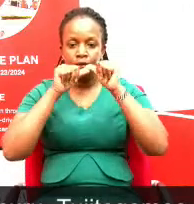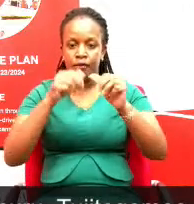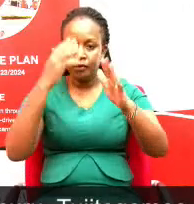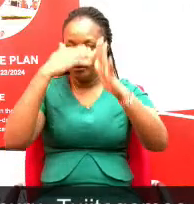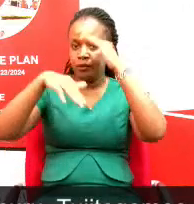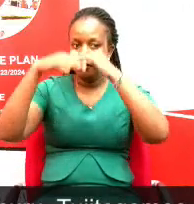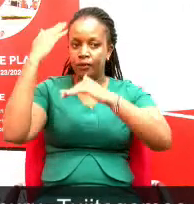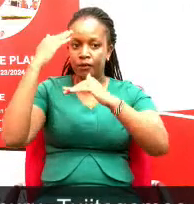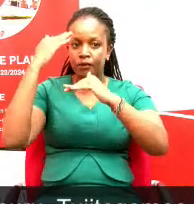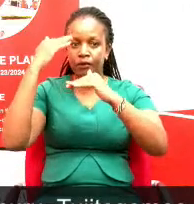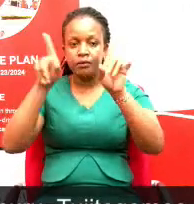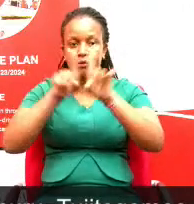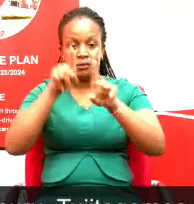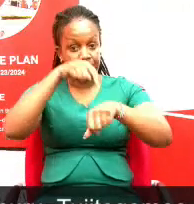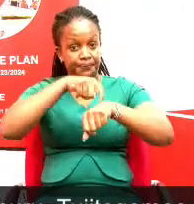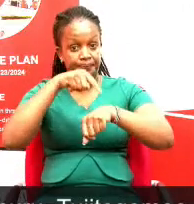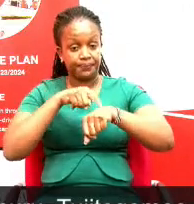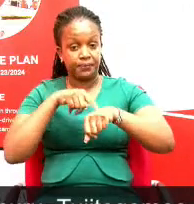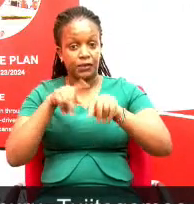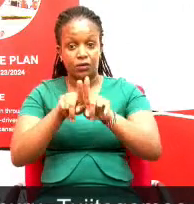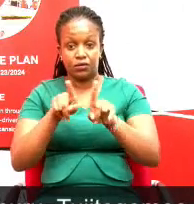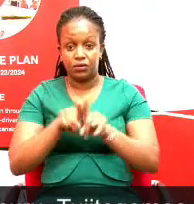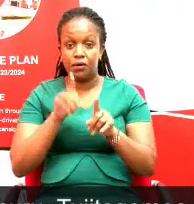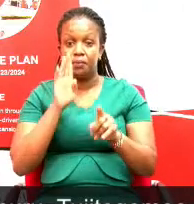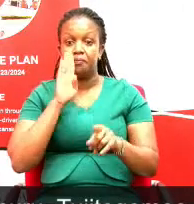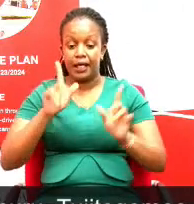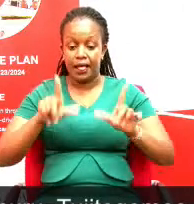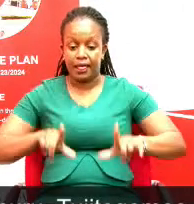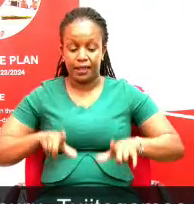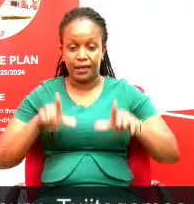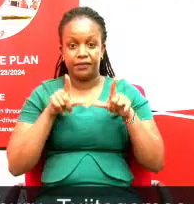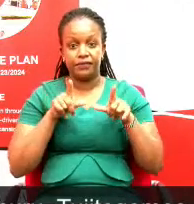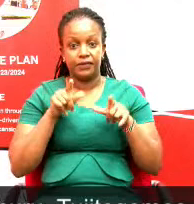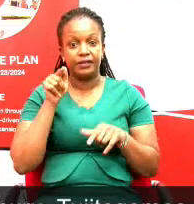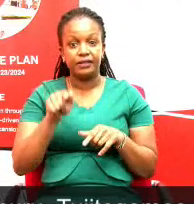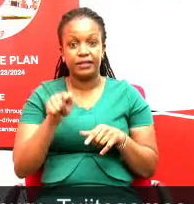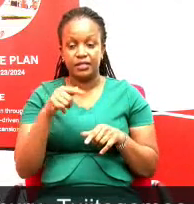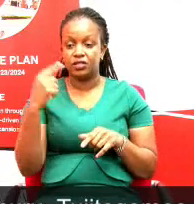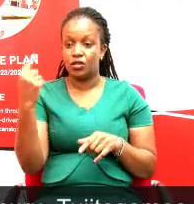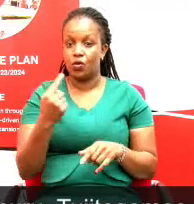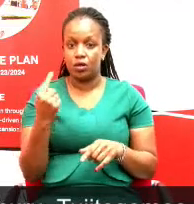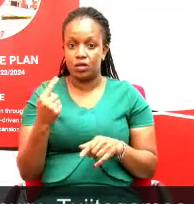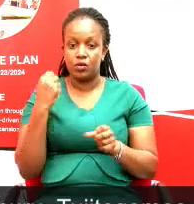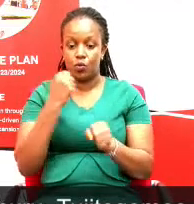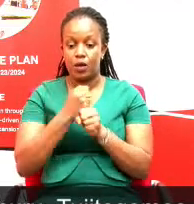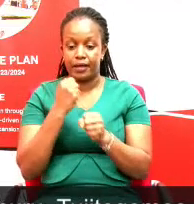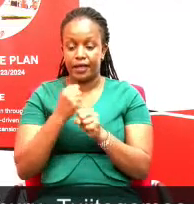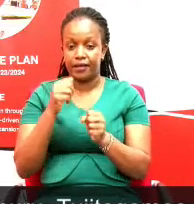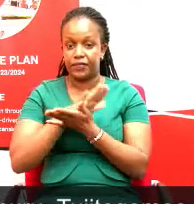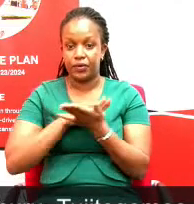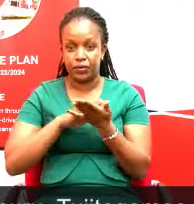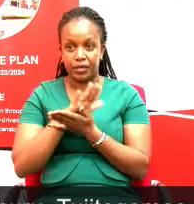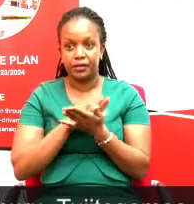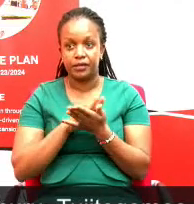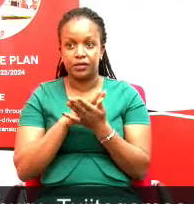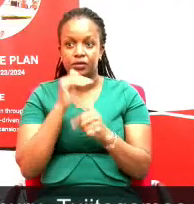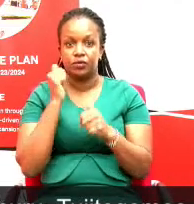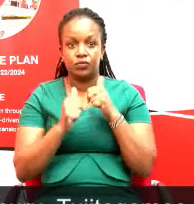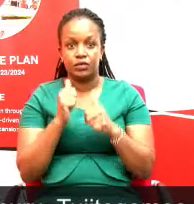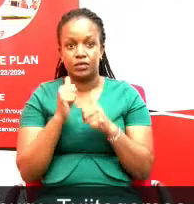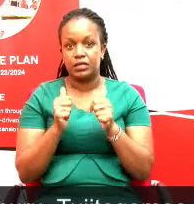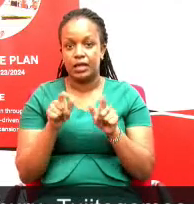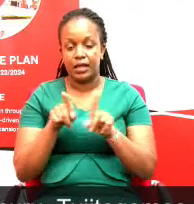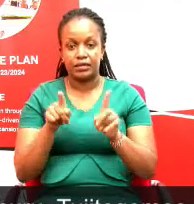professionalism, but at the same time also being alive that this is not only your work environment, but this is like, a family